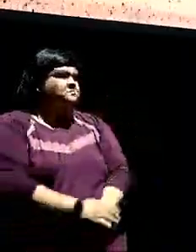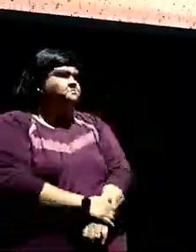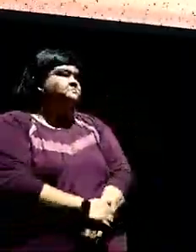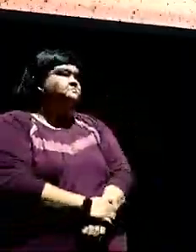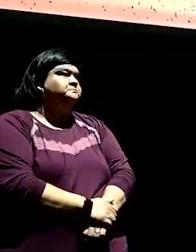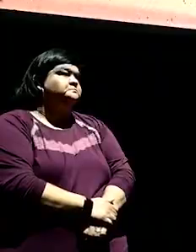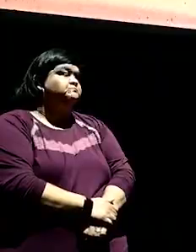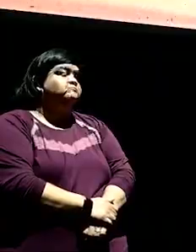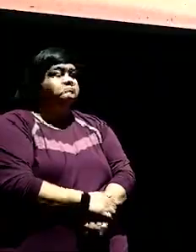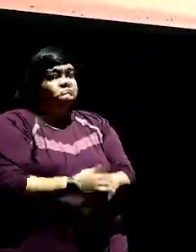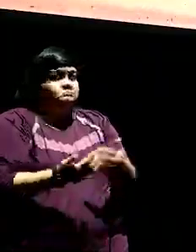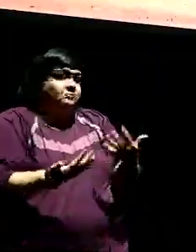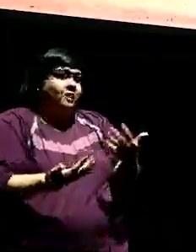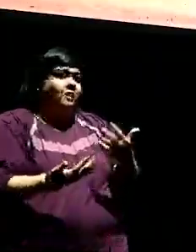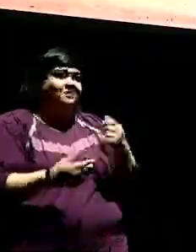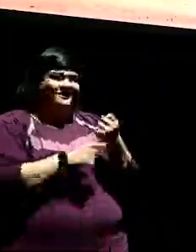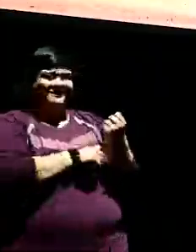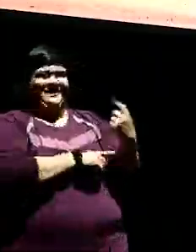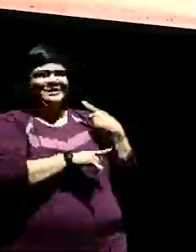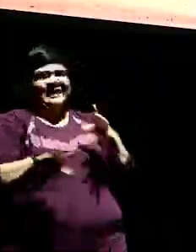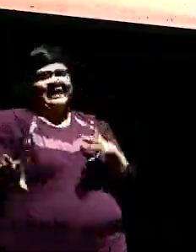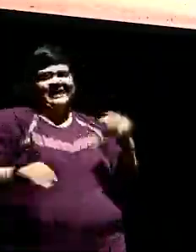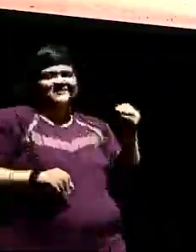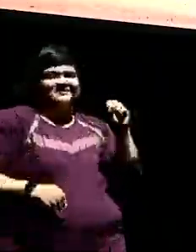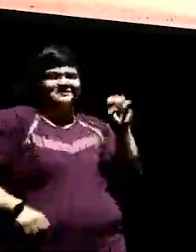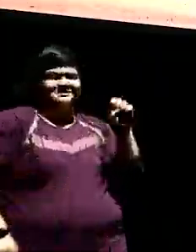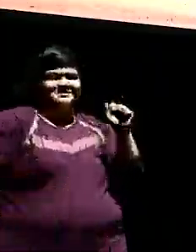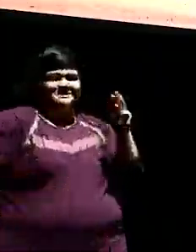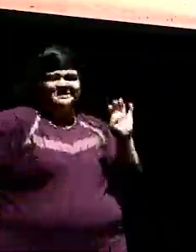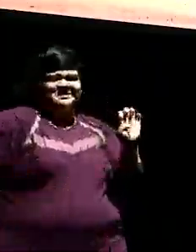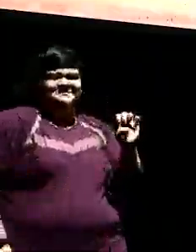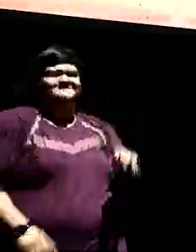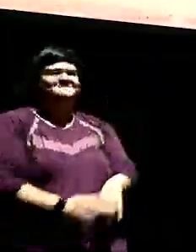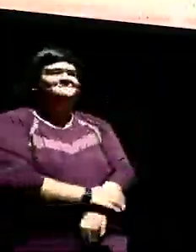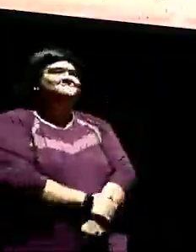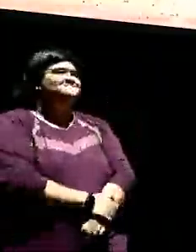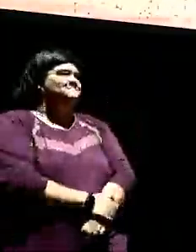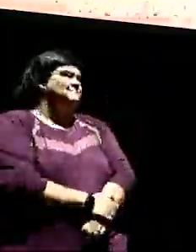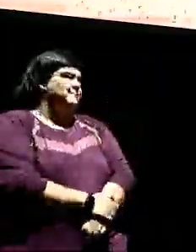And so I left Sesame last year, and